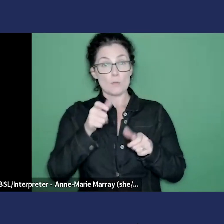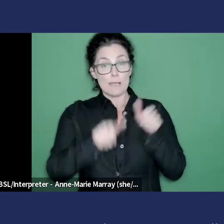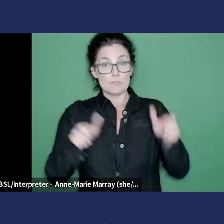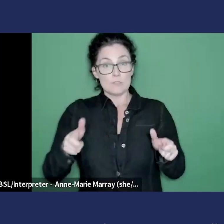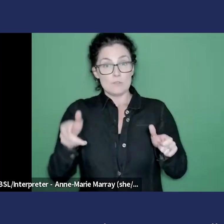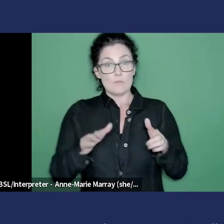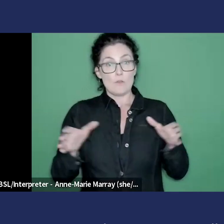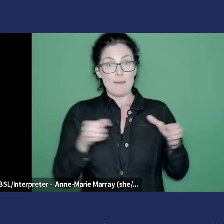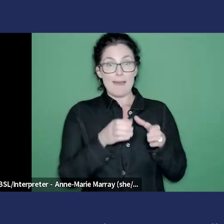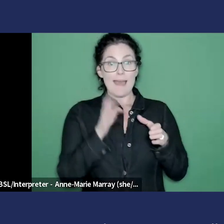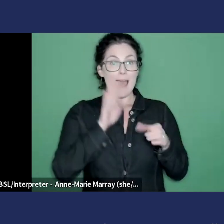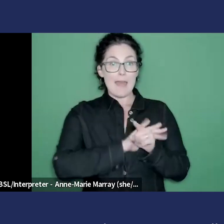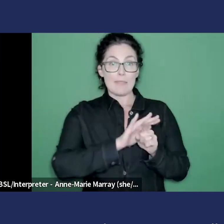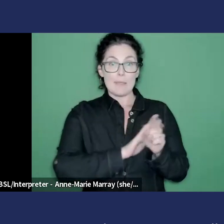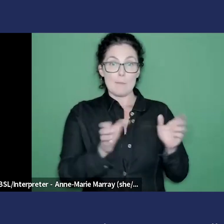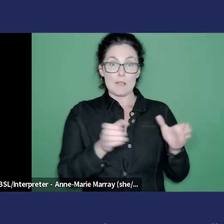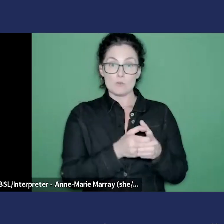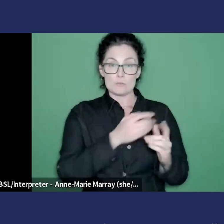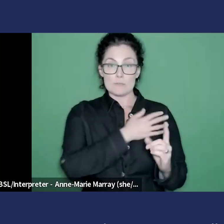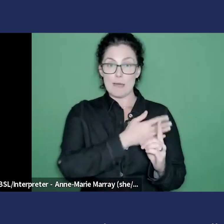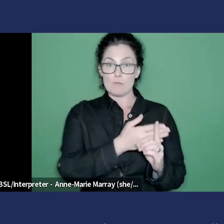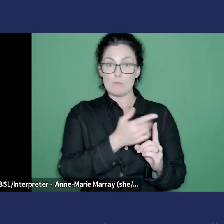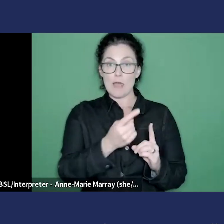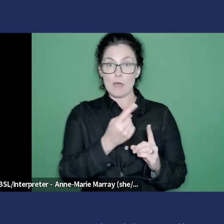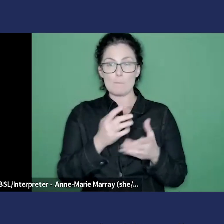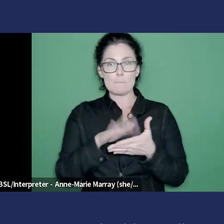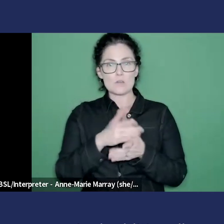backgrounds, because actually the isolation can be very, very damaging.